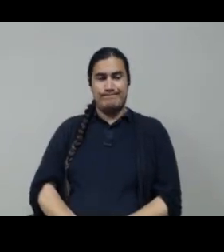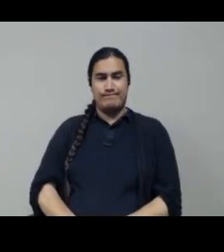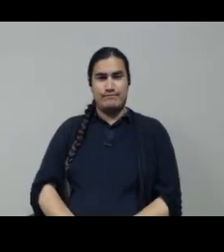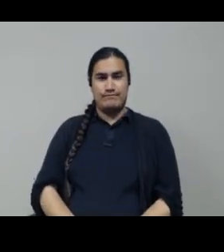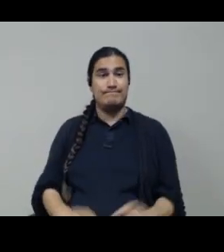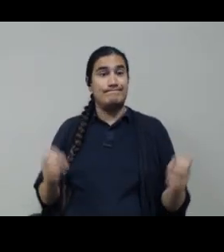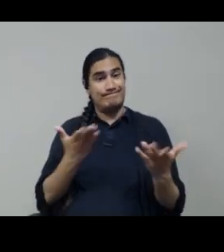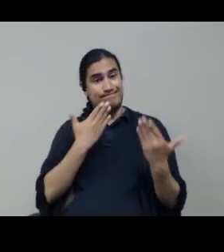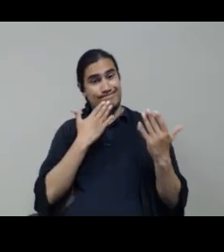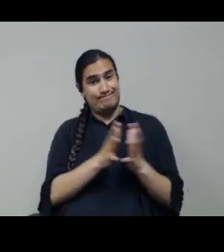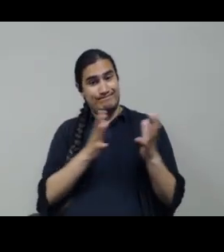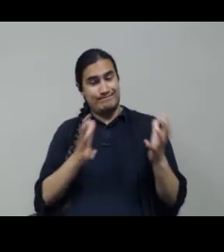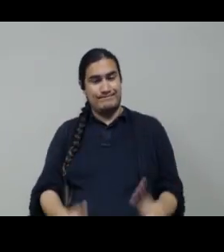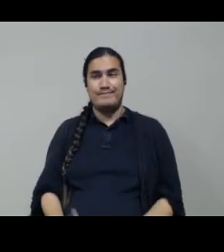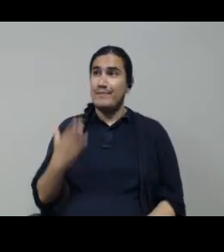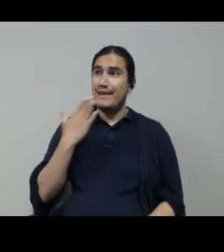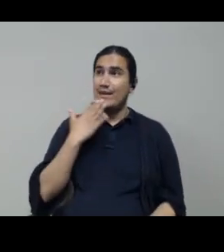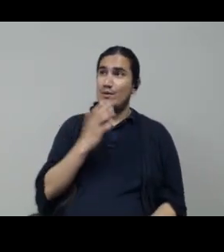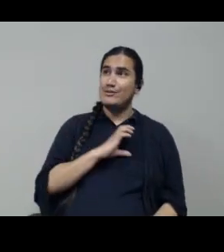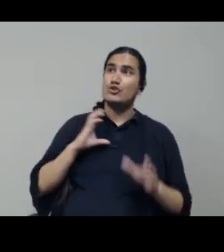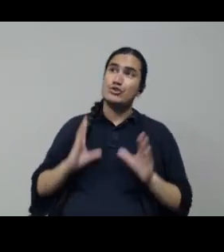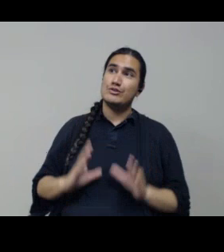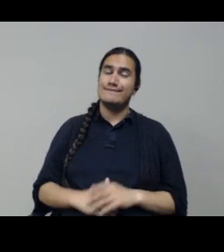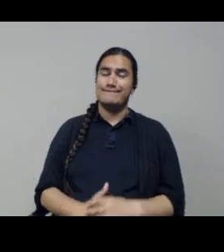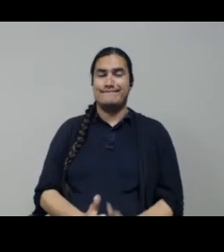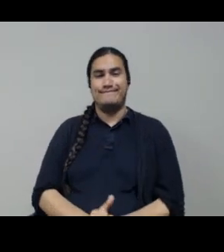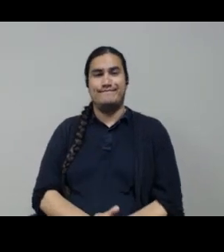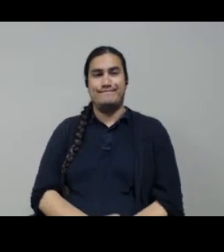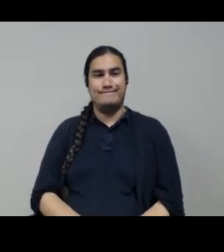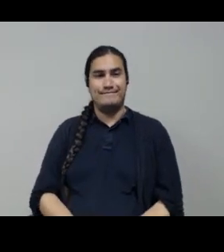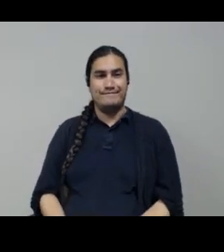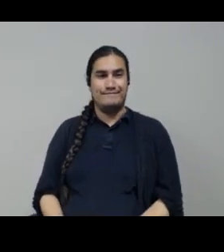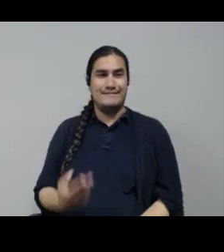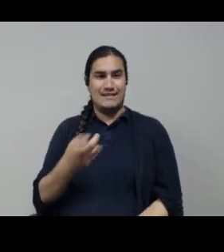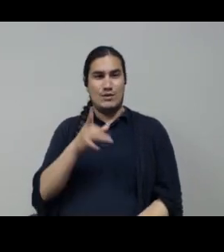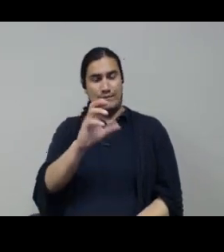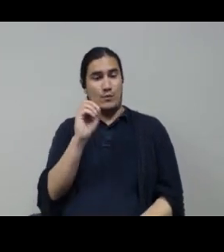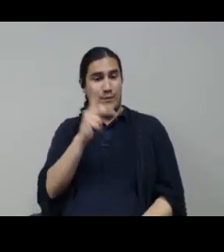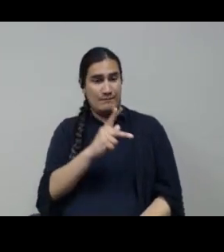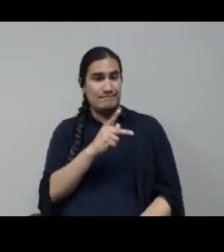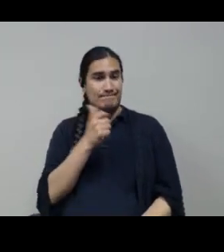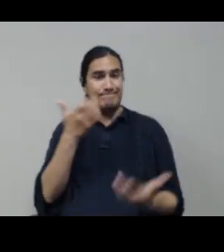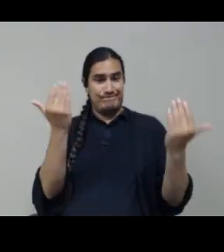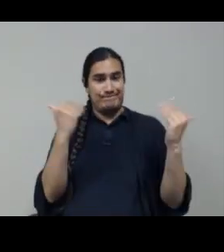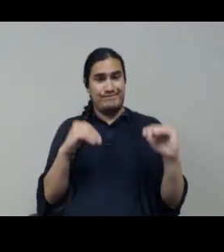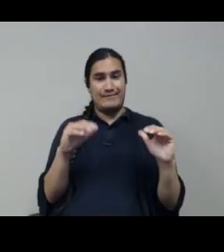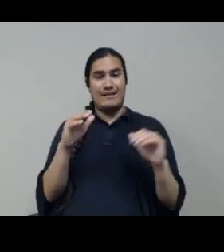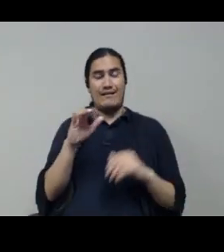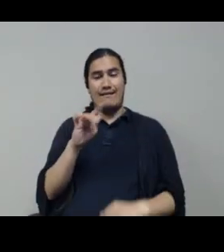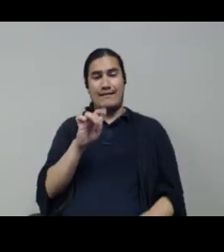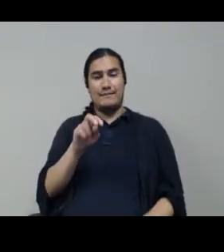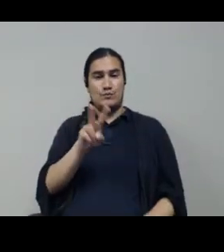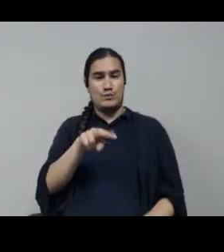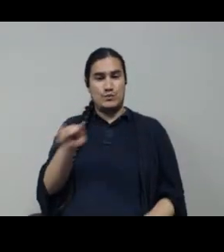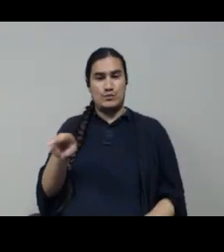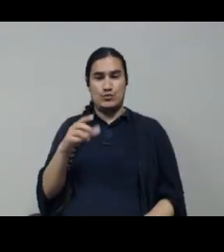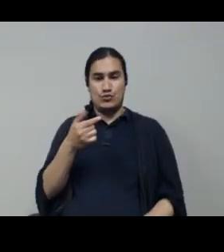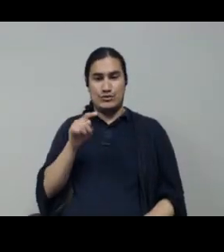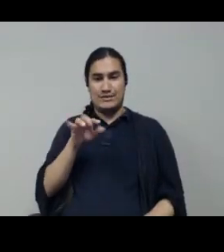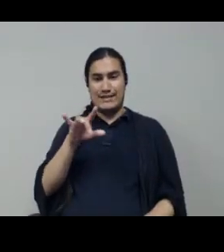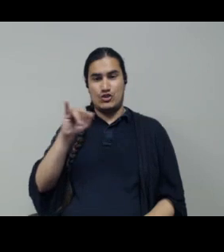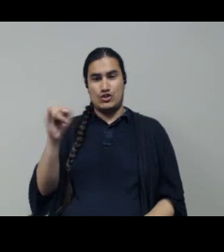Okay, thank you so much. Thank you, Commissioners. So Gertej, you are up on item 22. Thank you, Chair